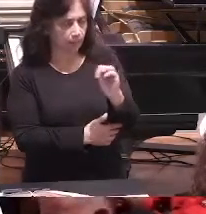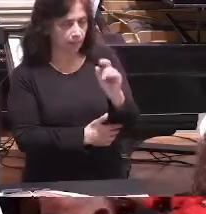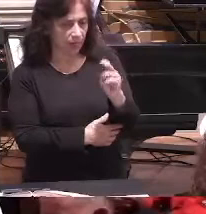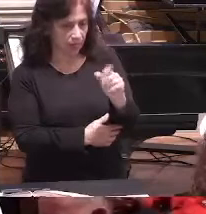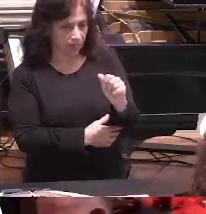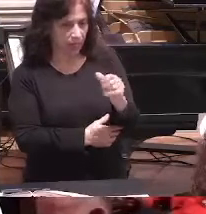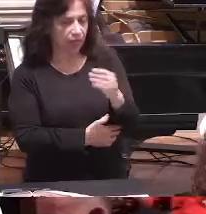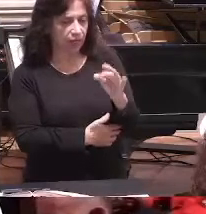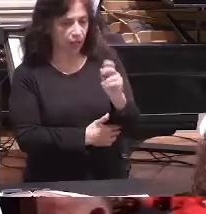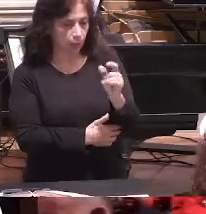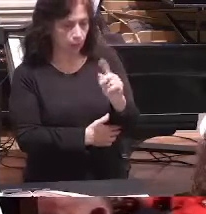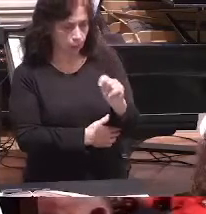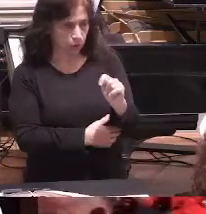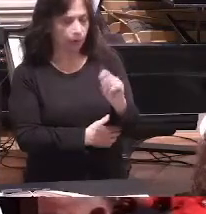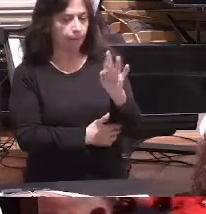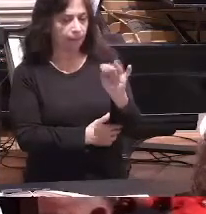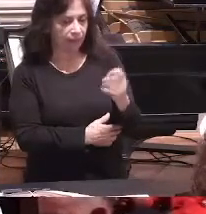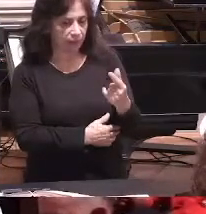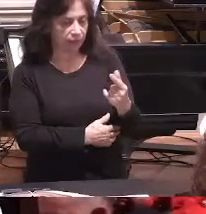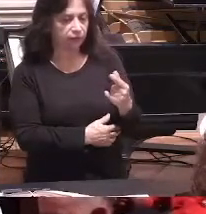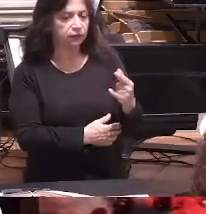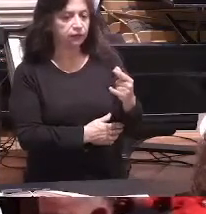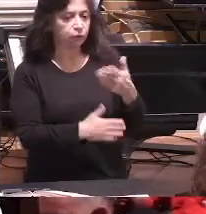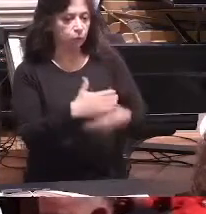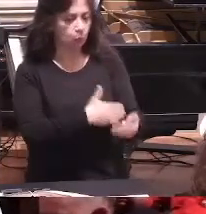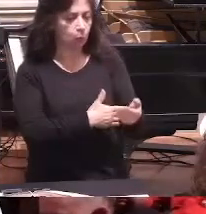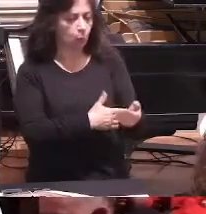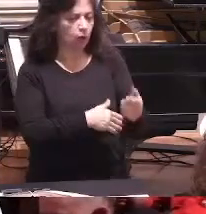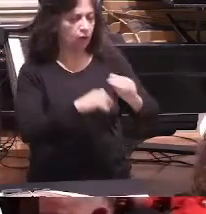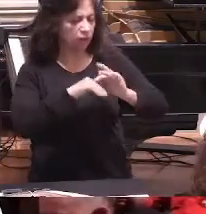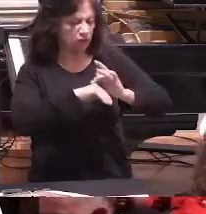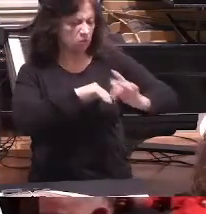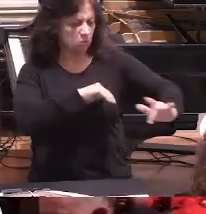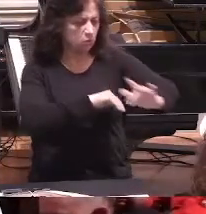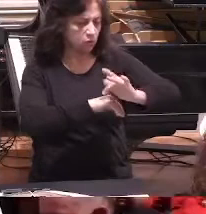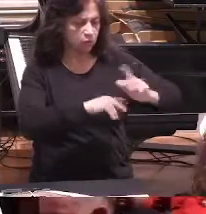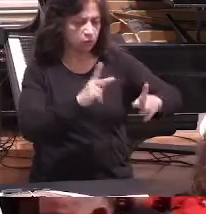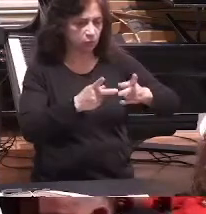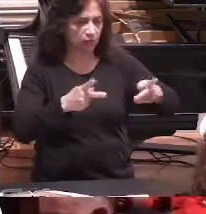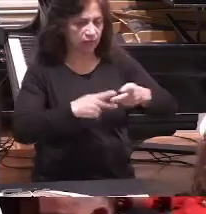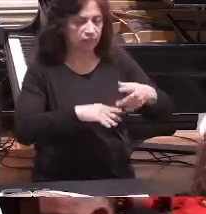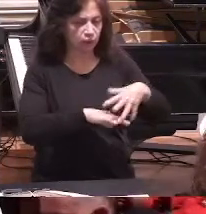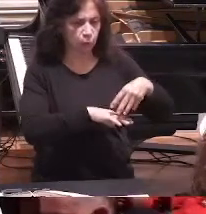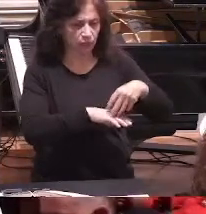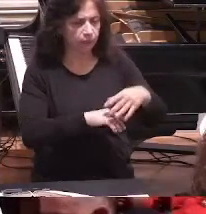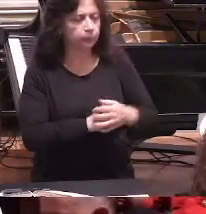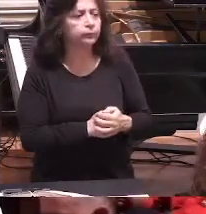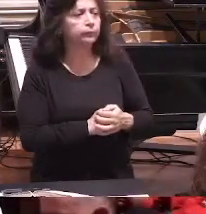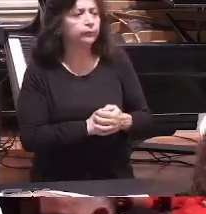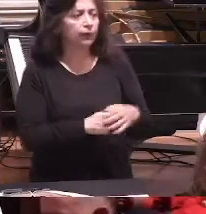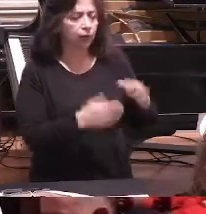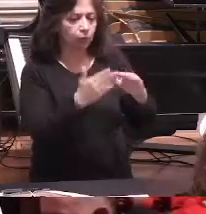rural area on the South Central Plains in Sweden, in a community known as Rok.